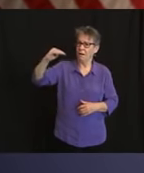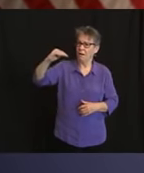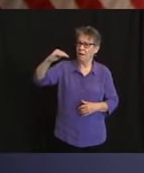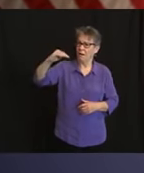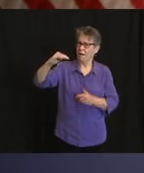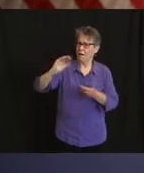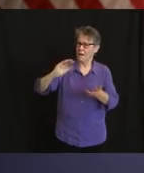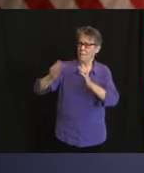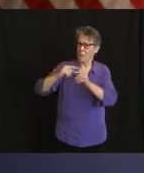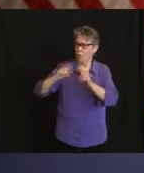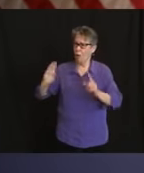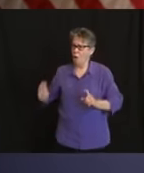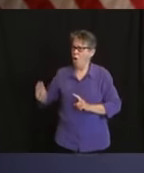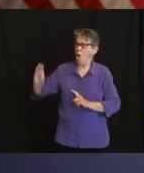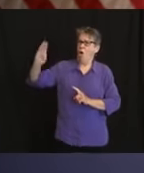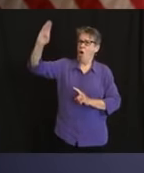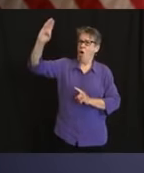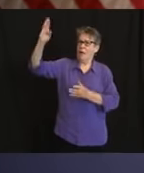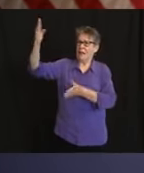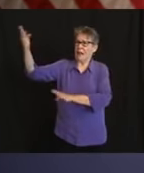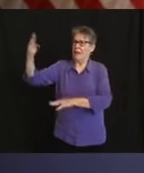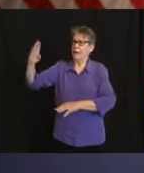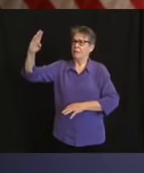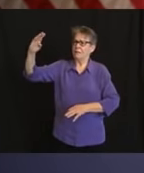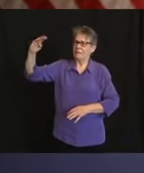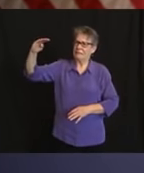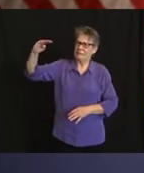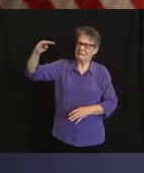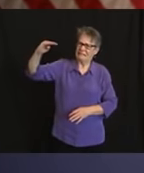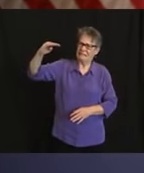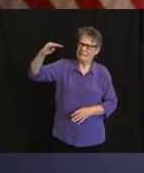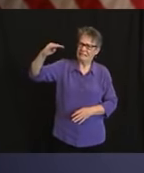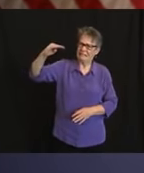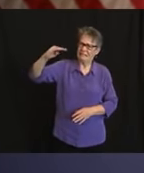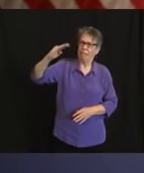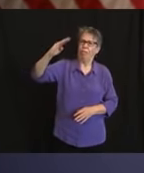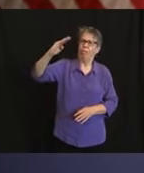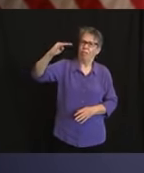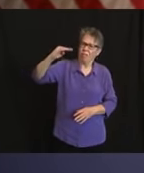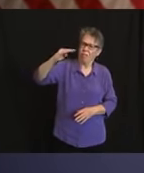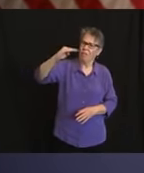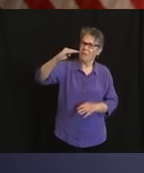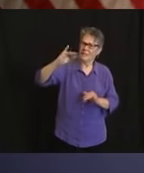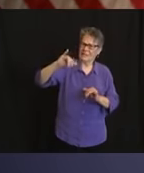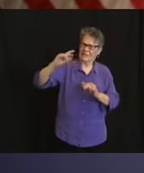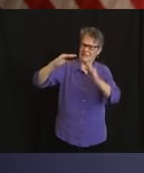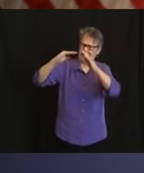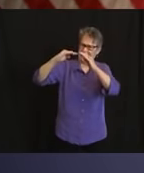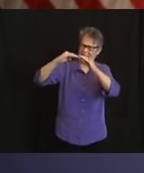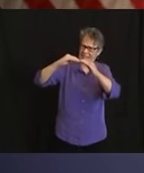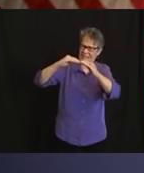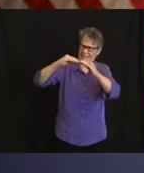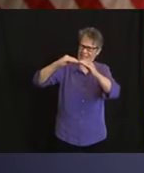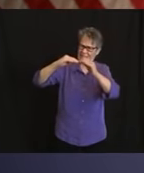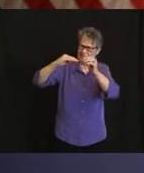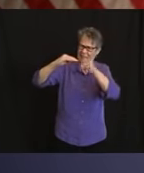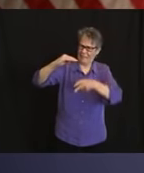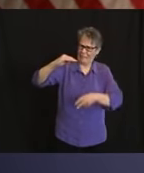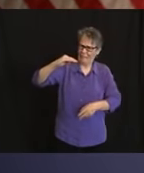keep every one of those precious lives and their families and friends and communities in your prayers. Keep doing the right things. Wear your